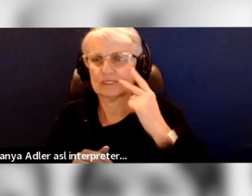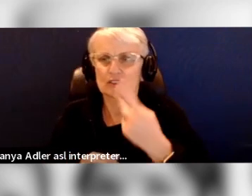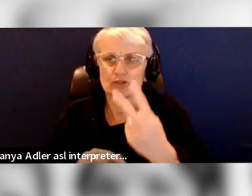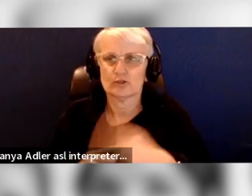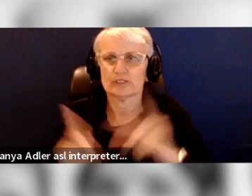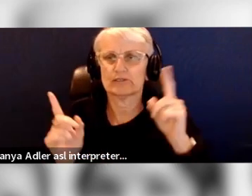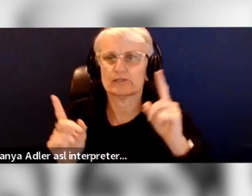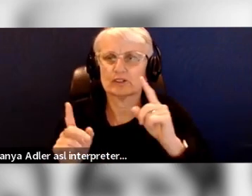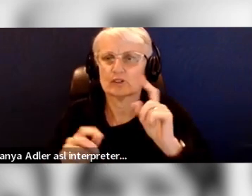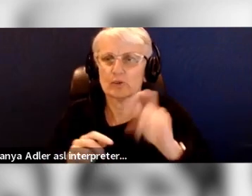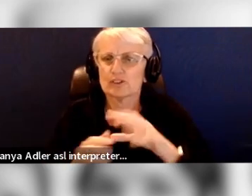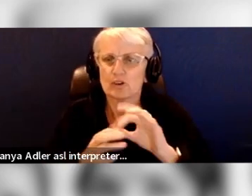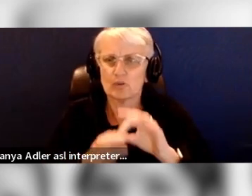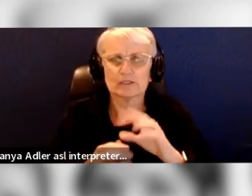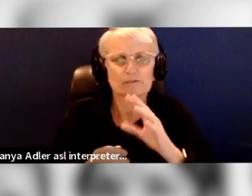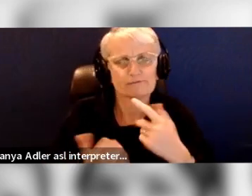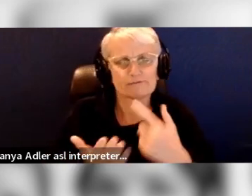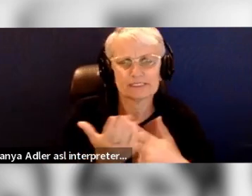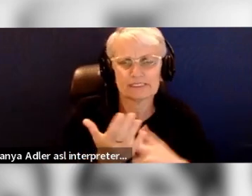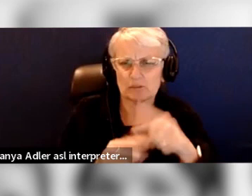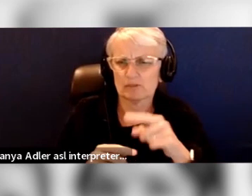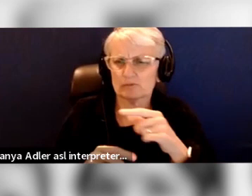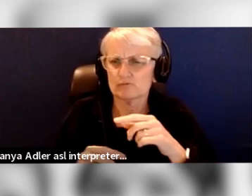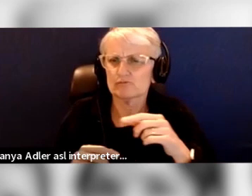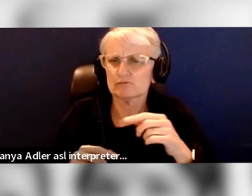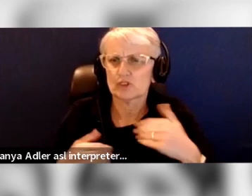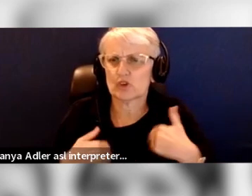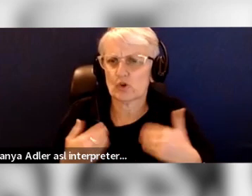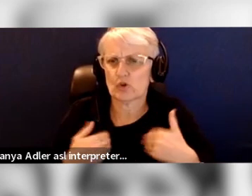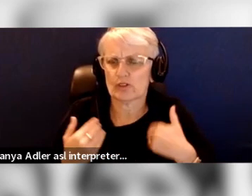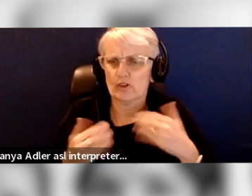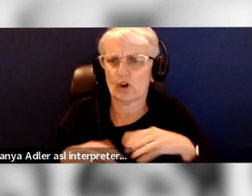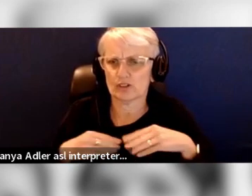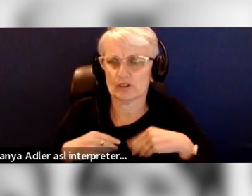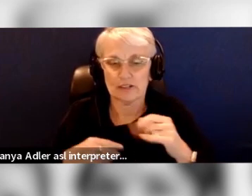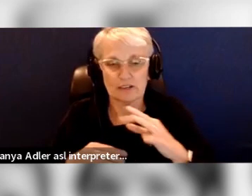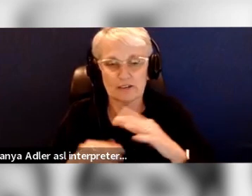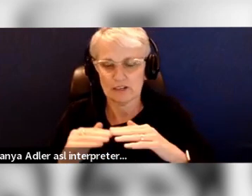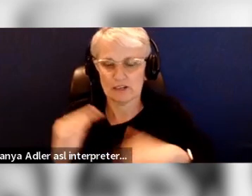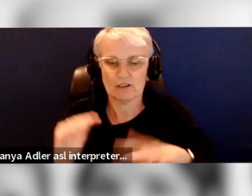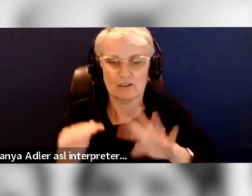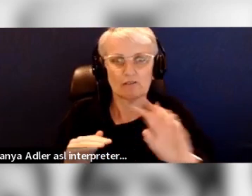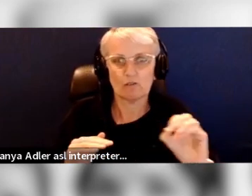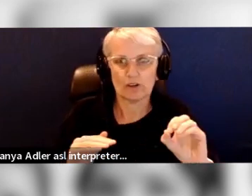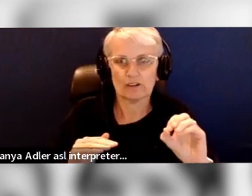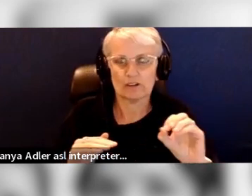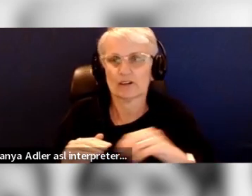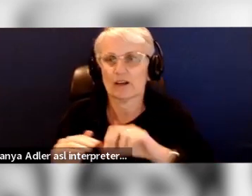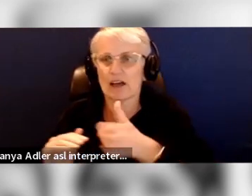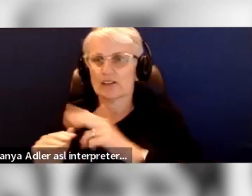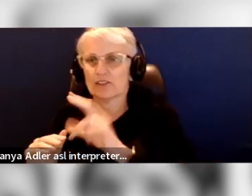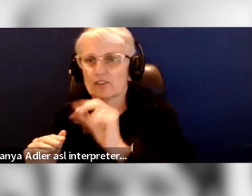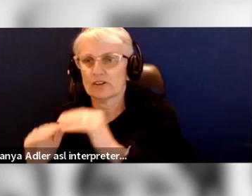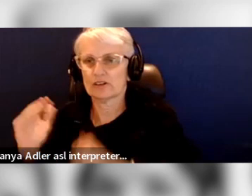that ask about youth ownership. And there's one that asks if you're under 40, and there's another that asks if you're under 30.